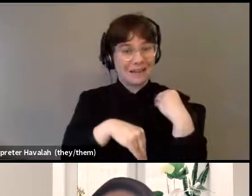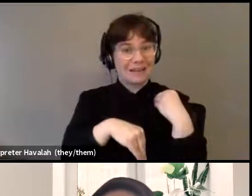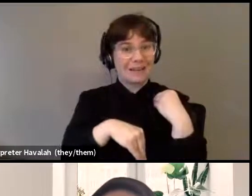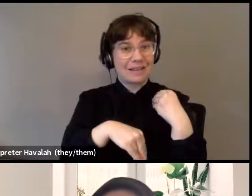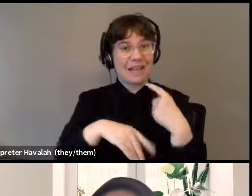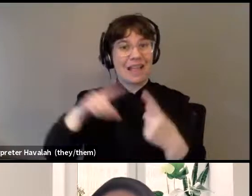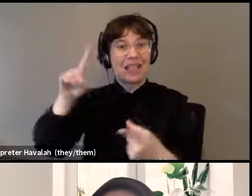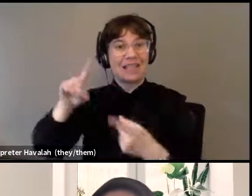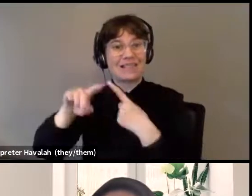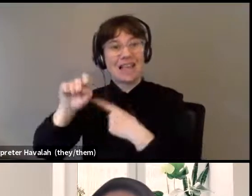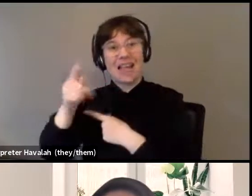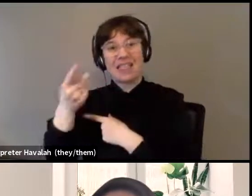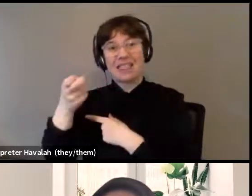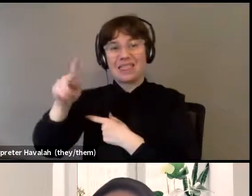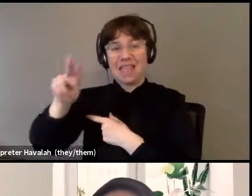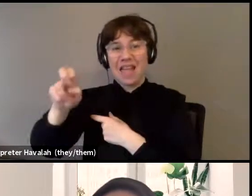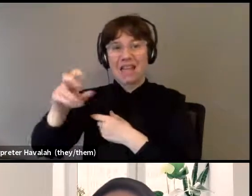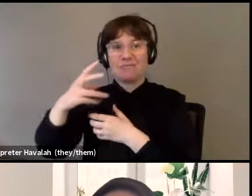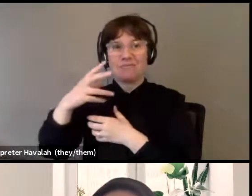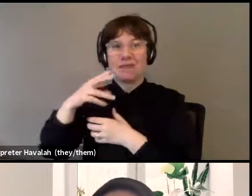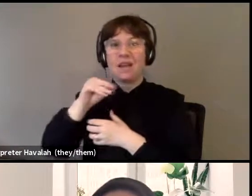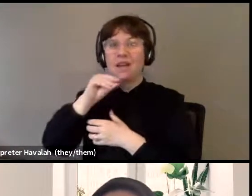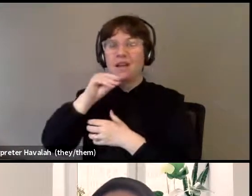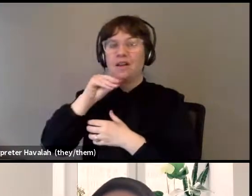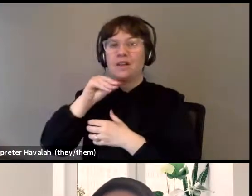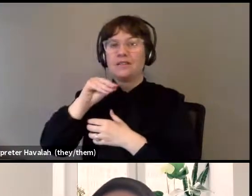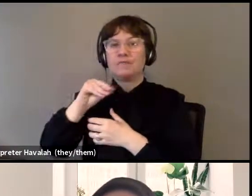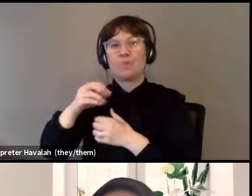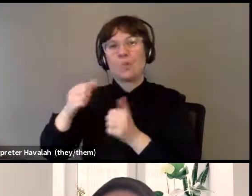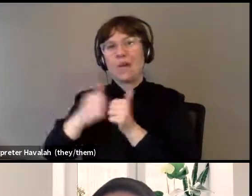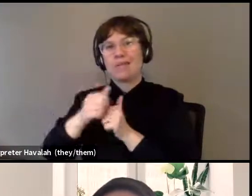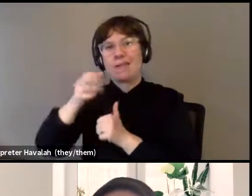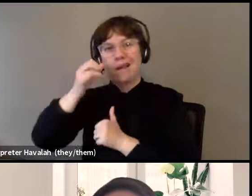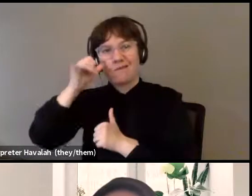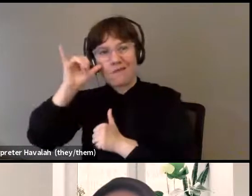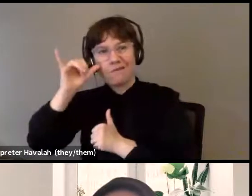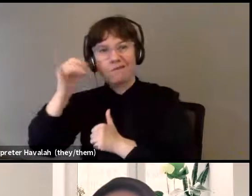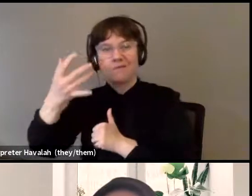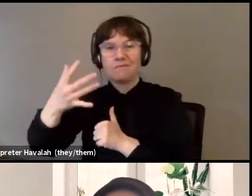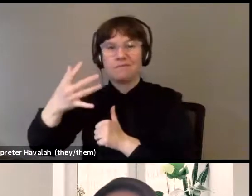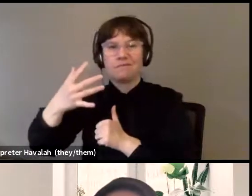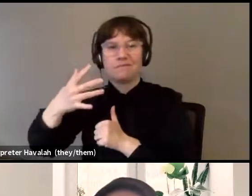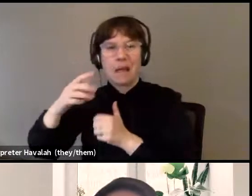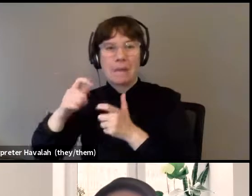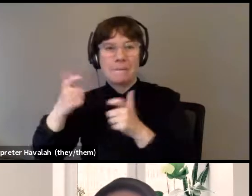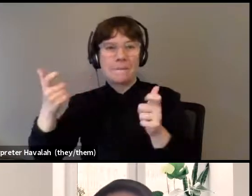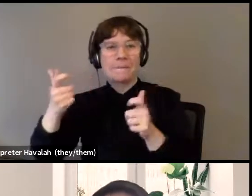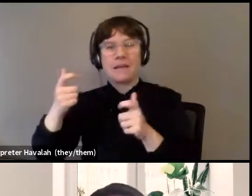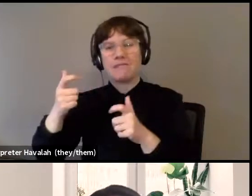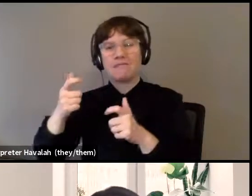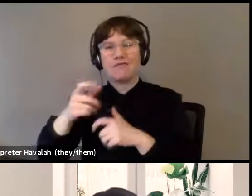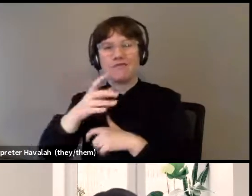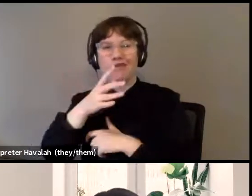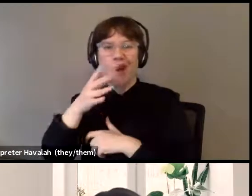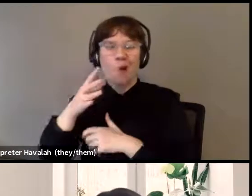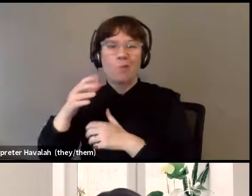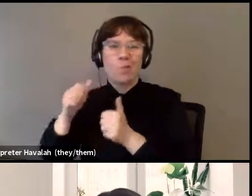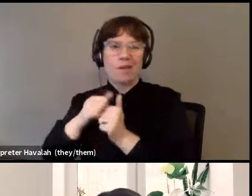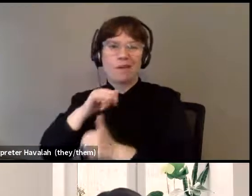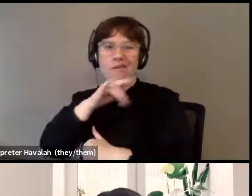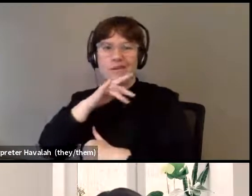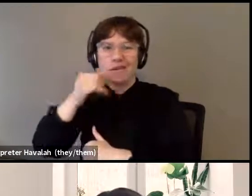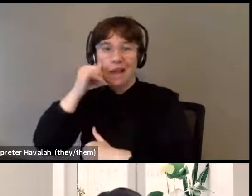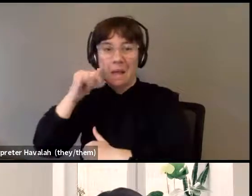less ethane you're putting in the air through, big cattle farms and things like that. So I'm not